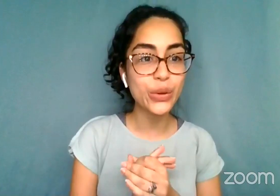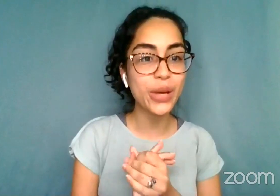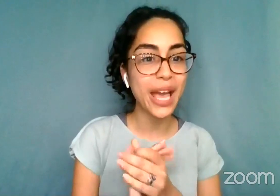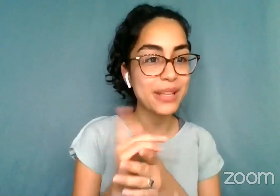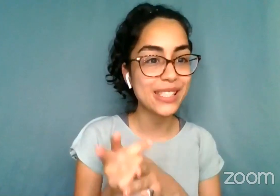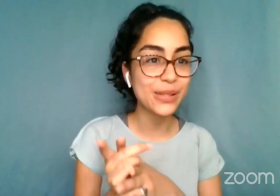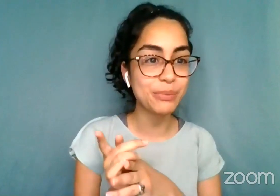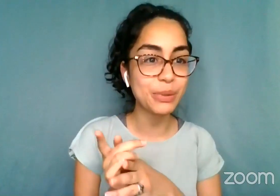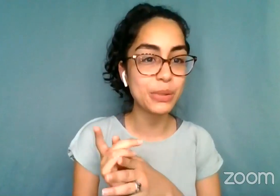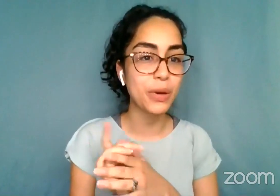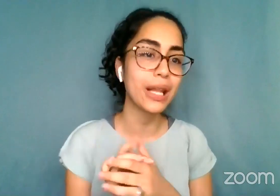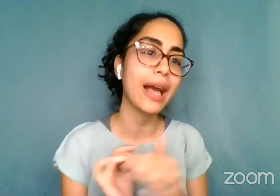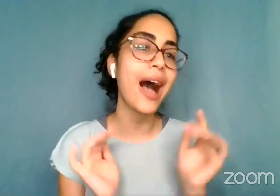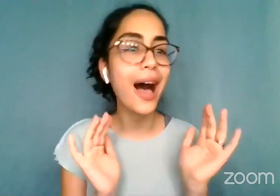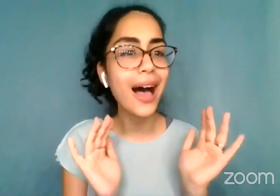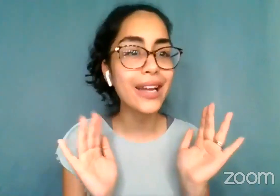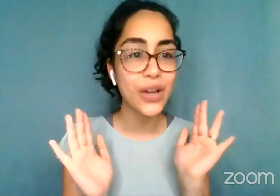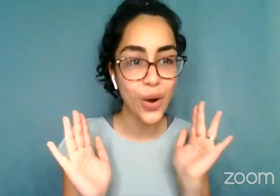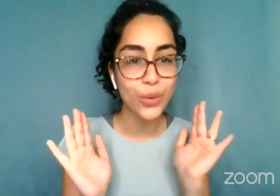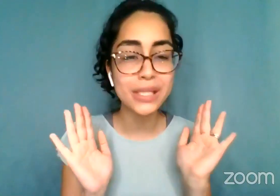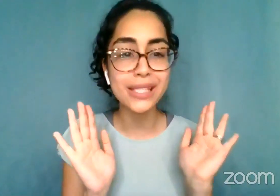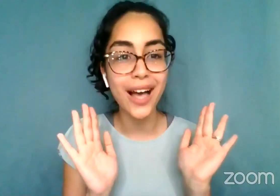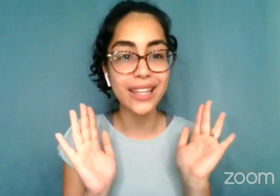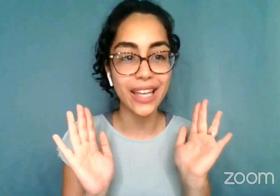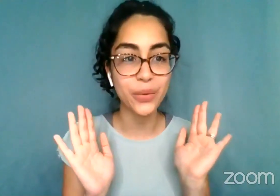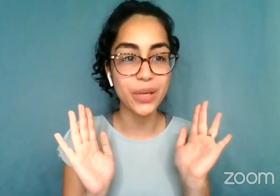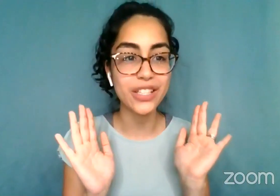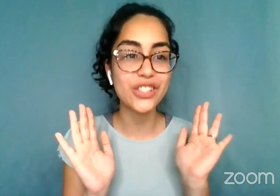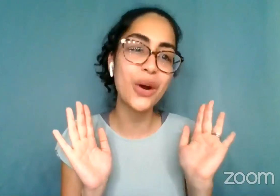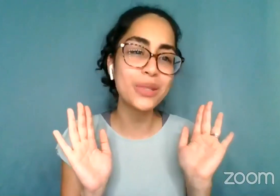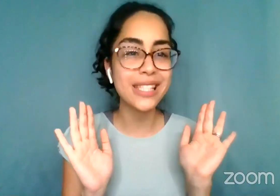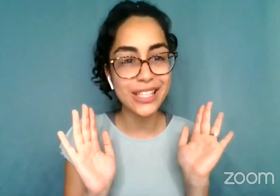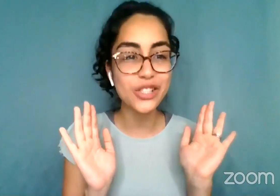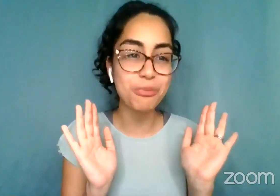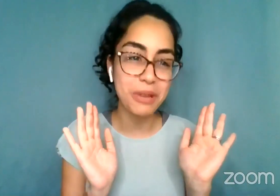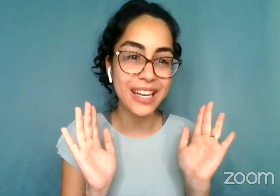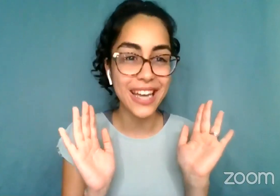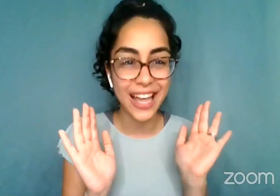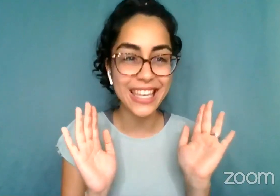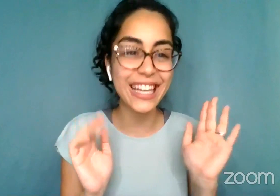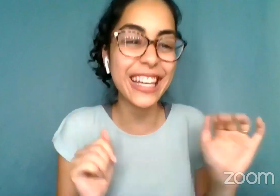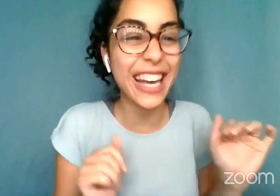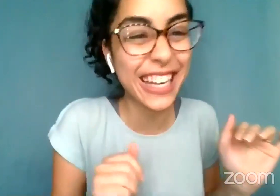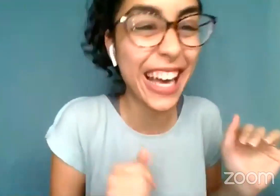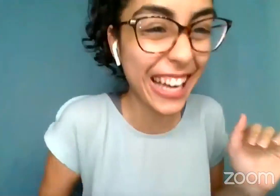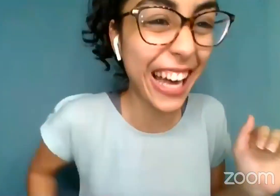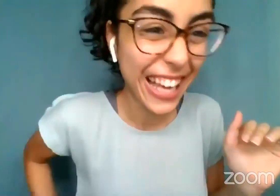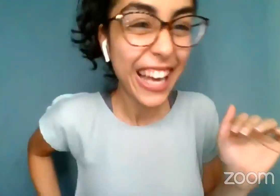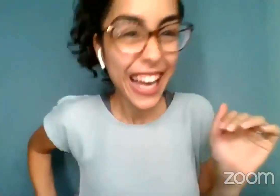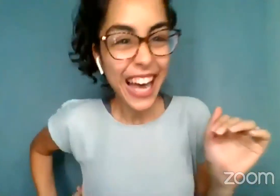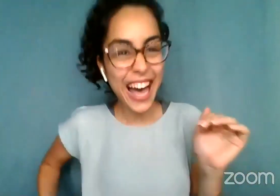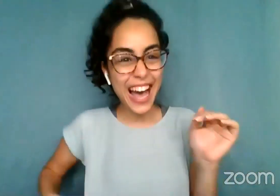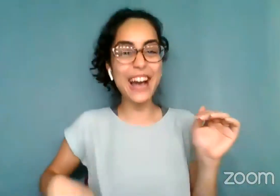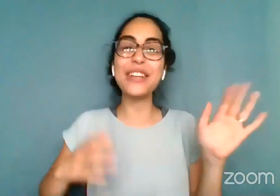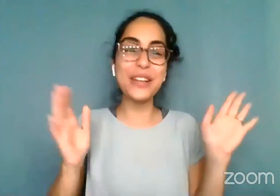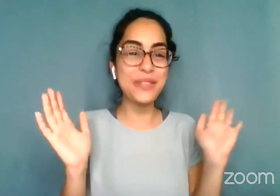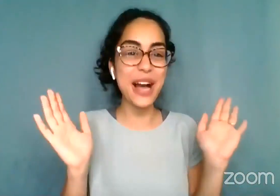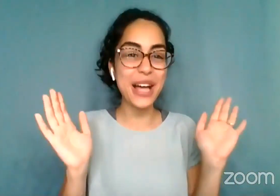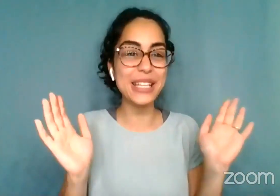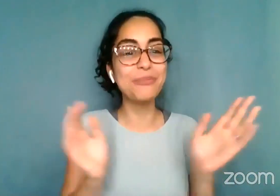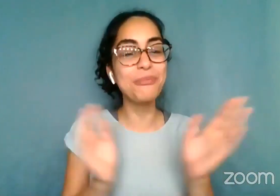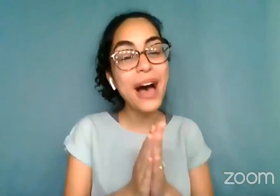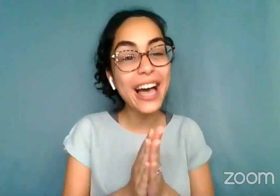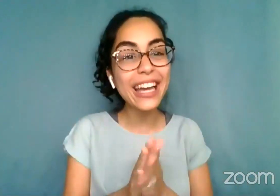students who came into Bloomsburg like, I know sign language. Don't teach me nothing. I'm going to